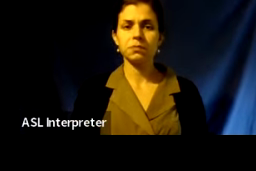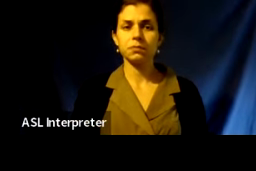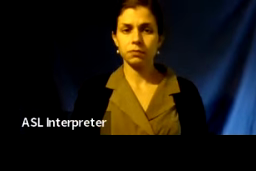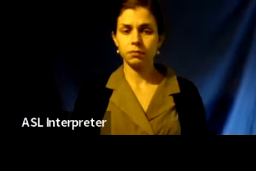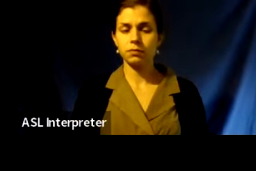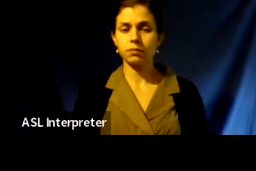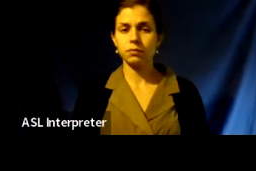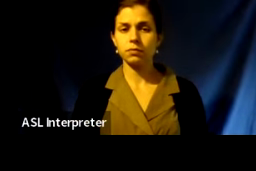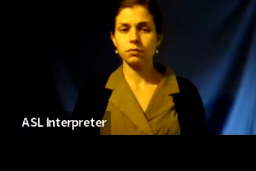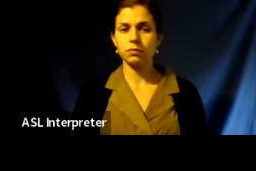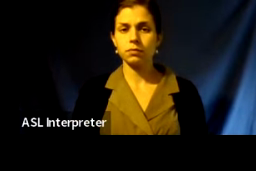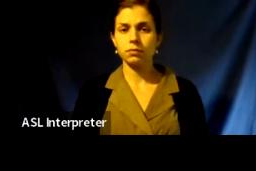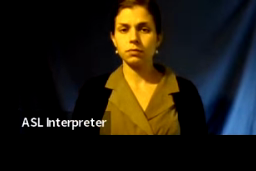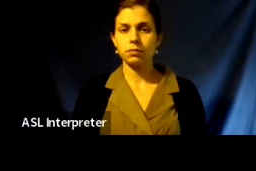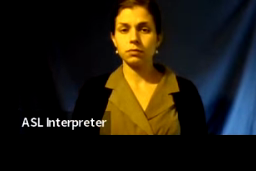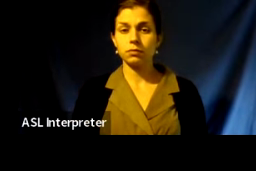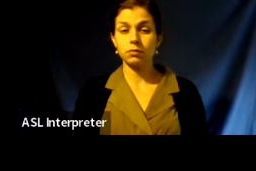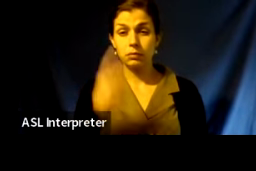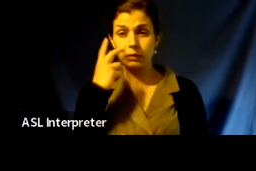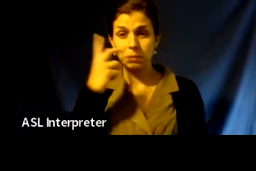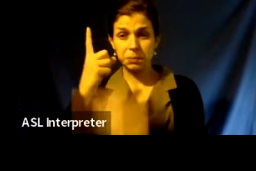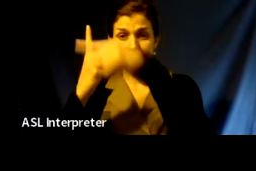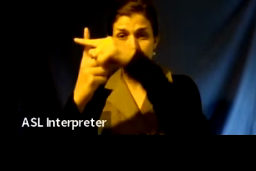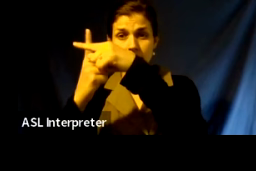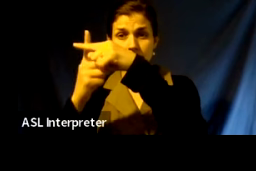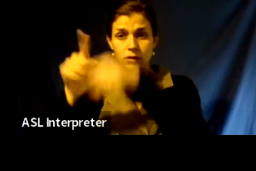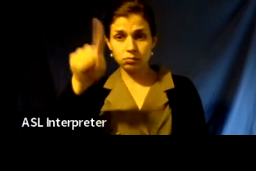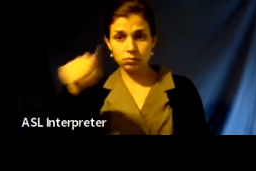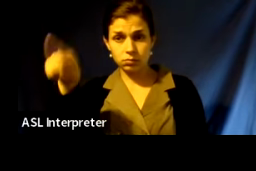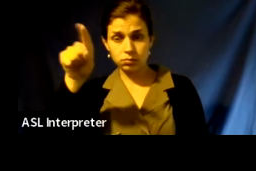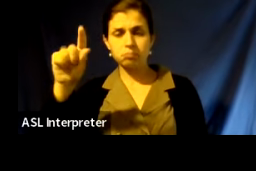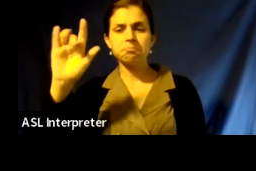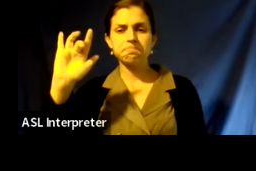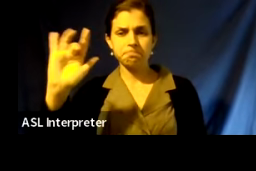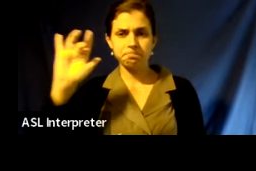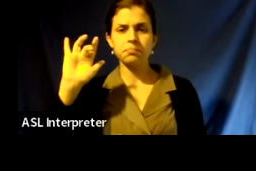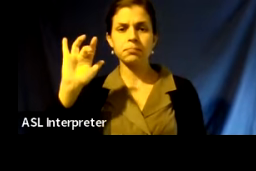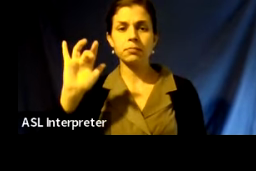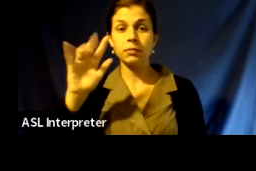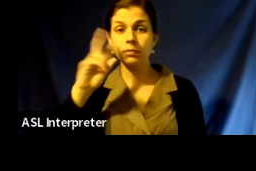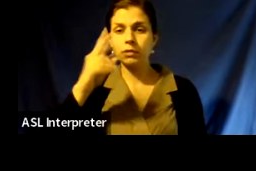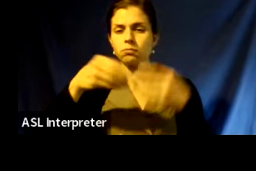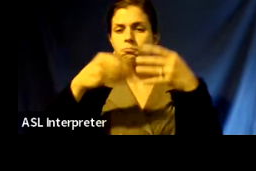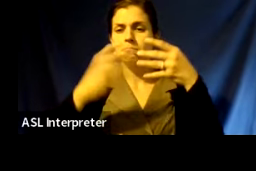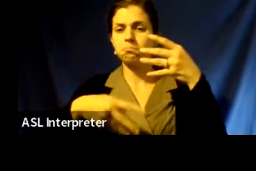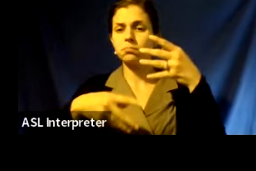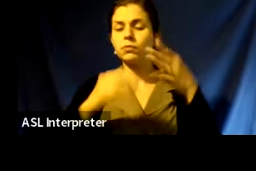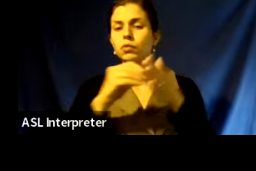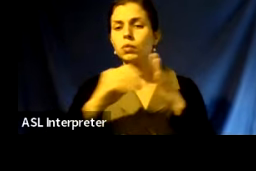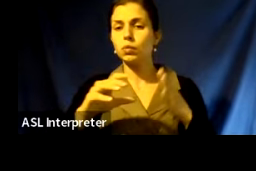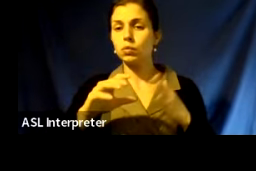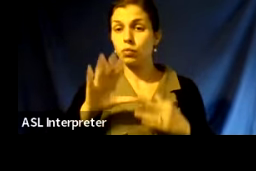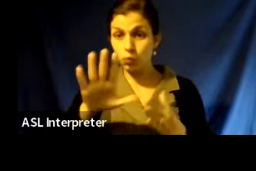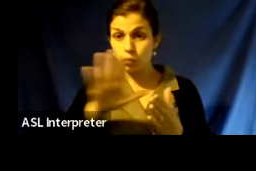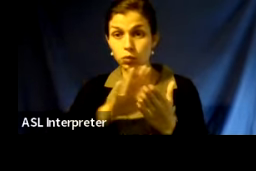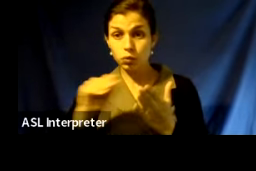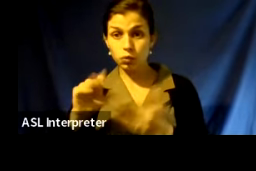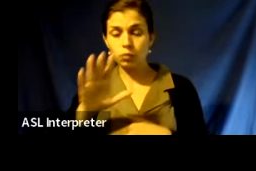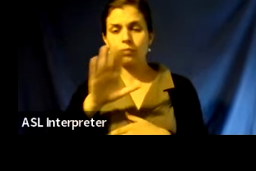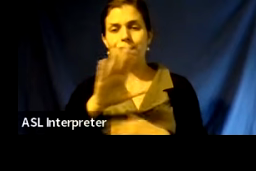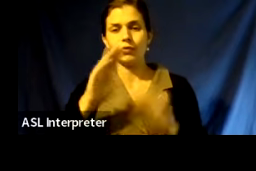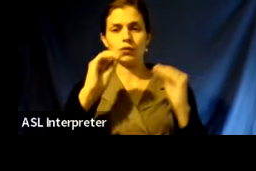tap the plus sign in the circle near the top right, and you'll see the list of your students' teachers.